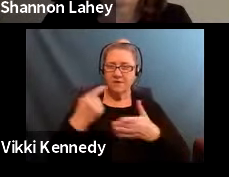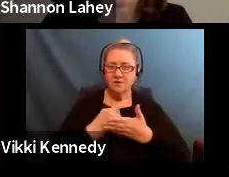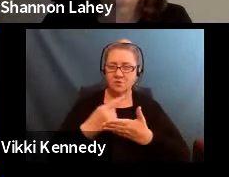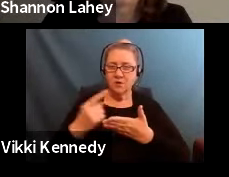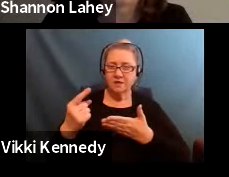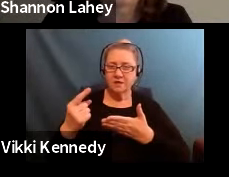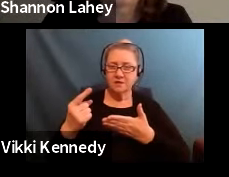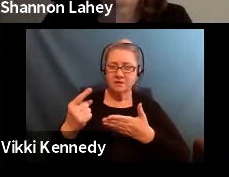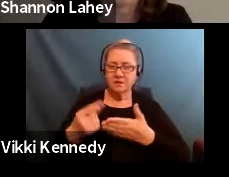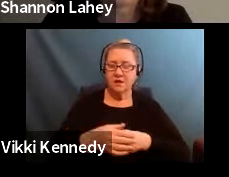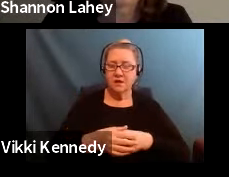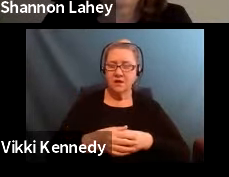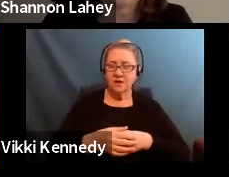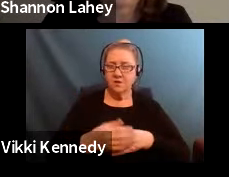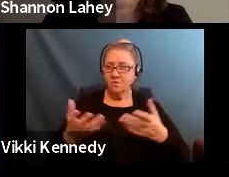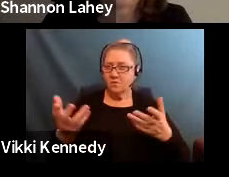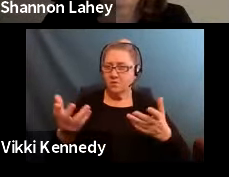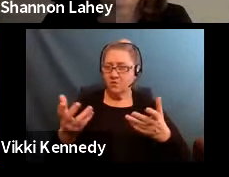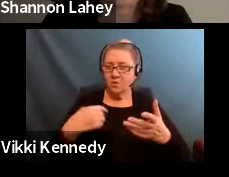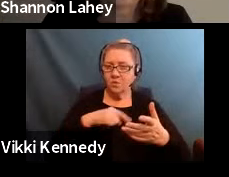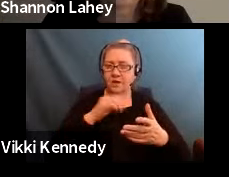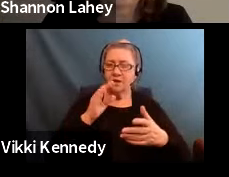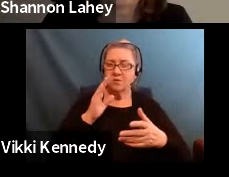going to complete